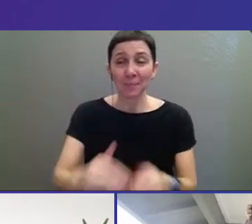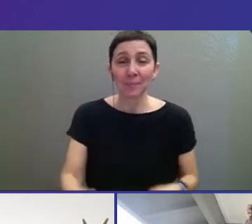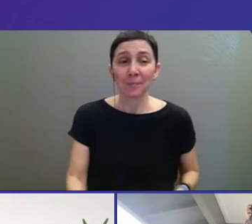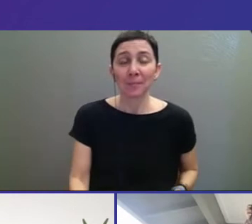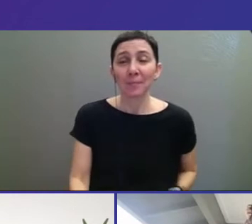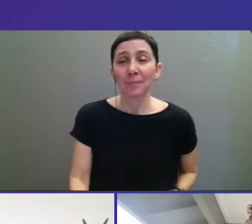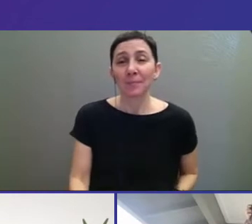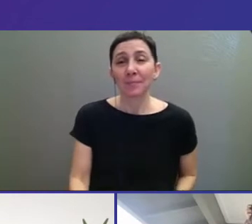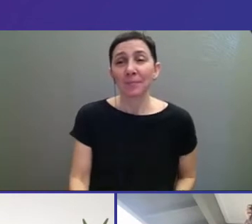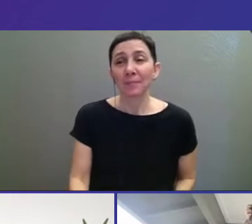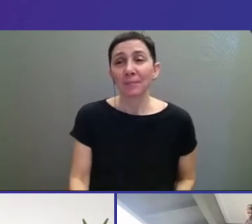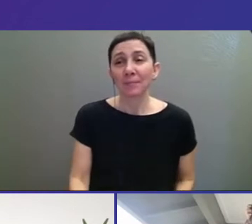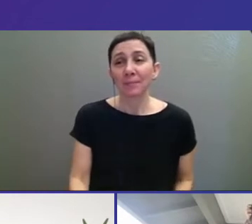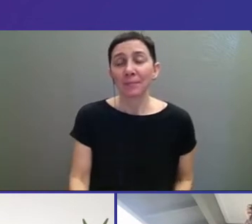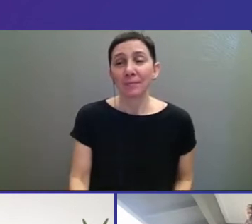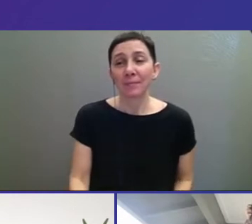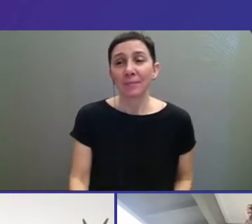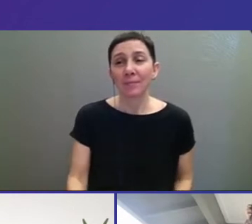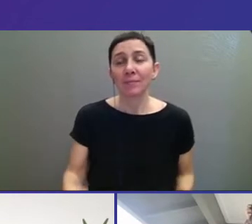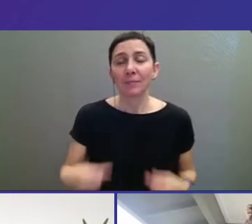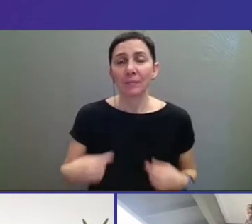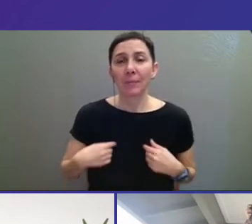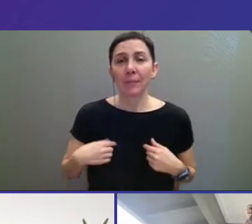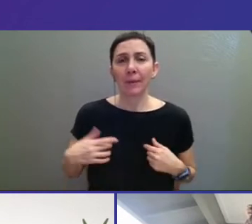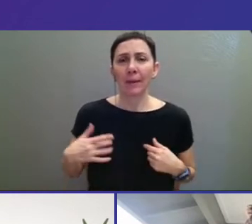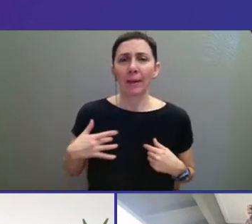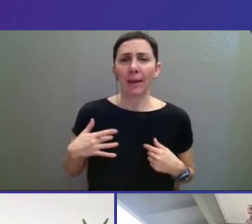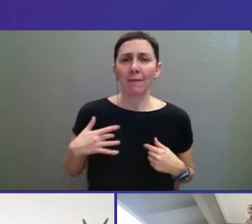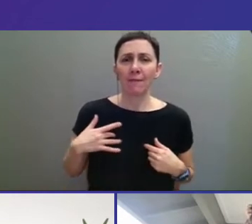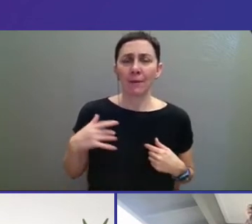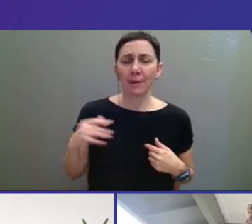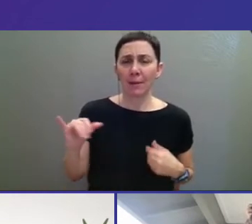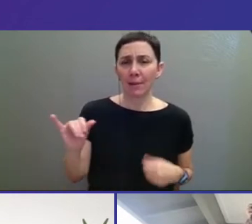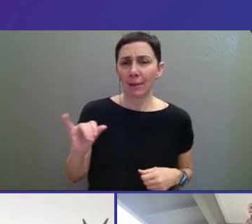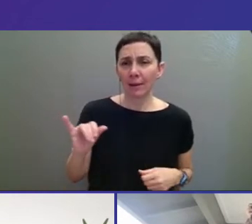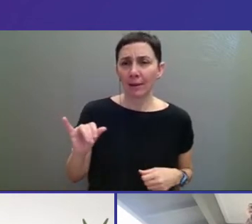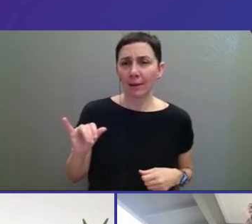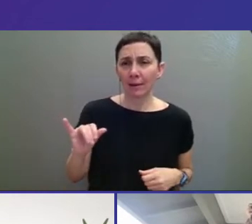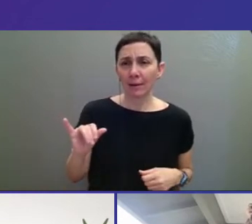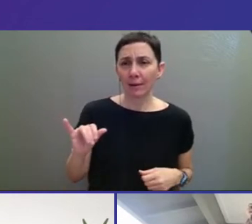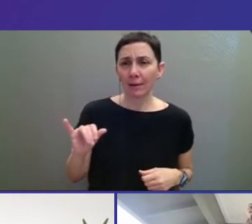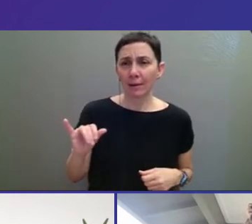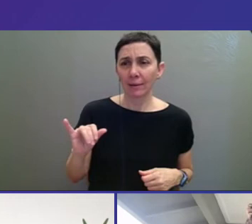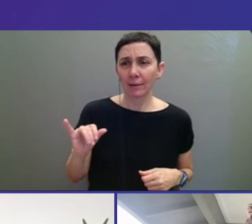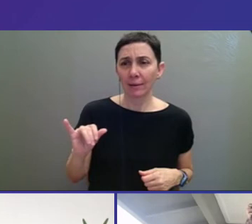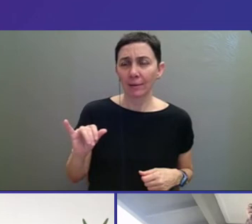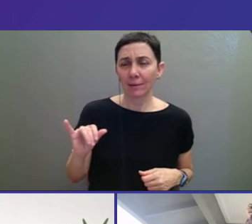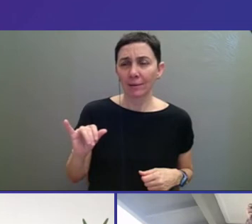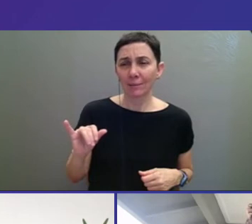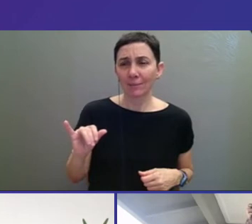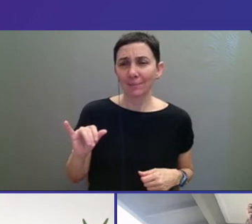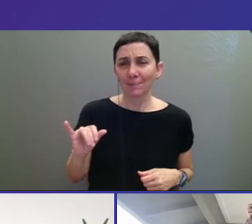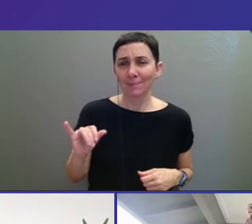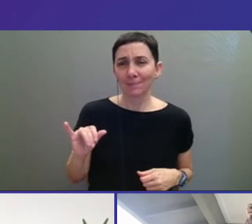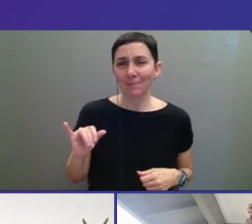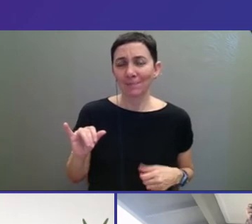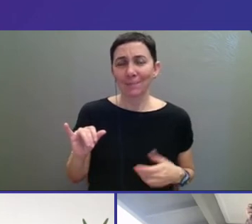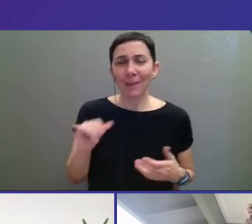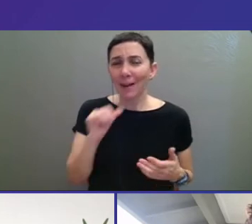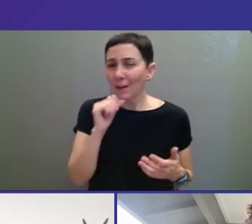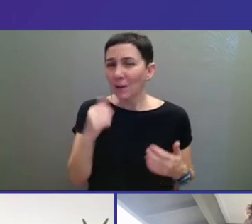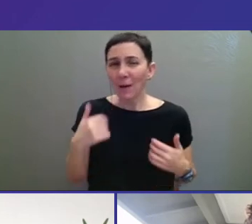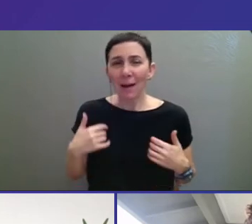that I am feeling like I'm not building in as much opportunity to